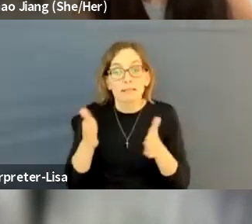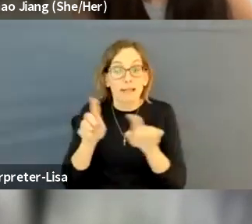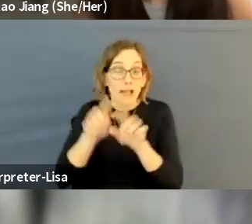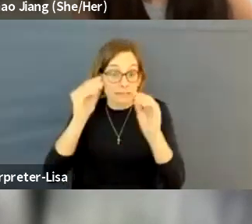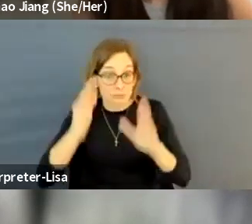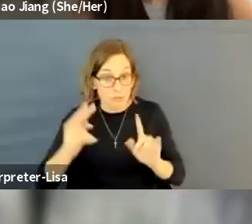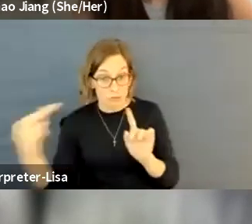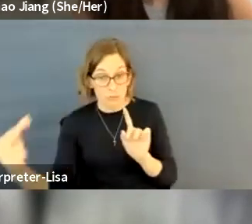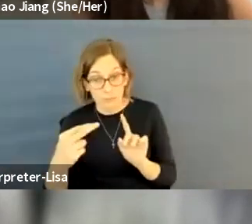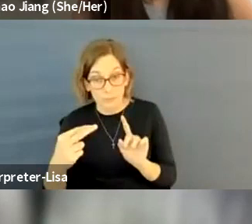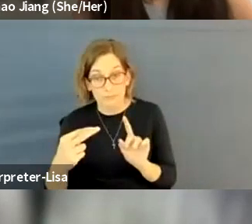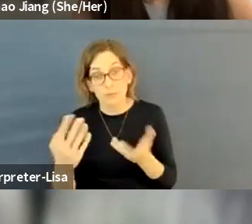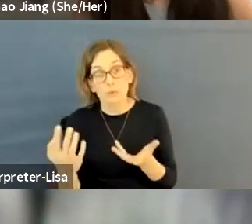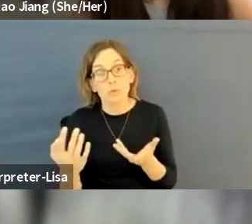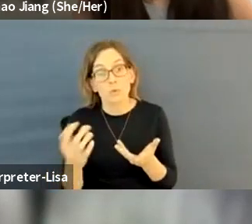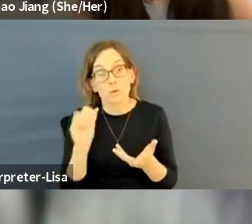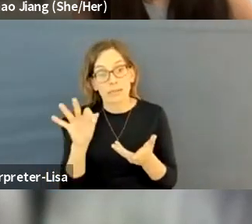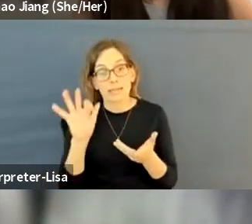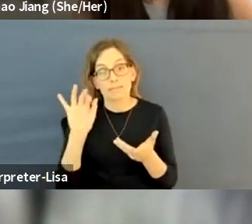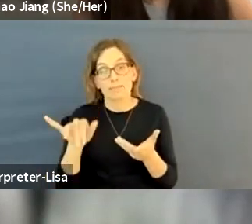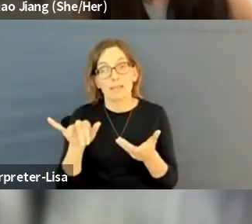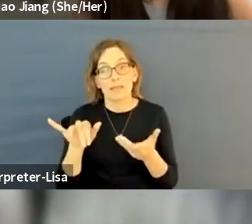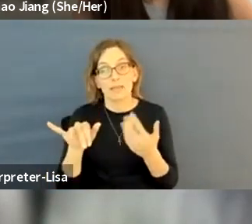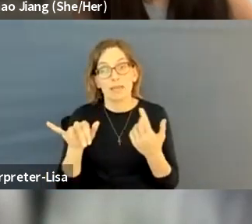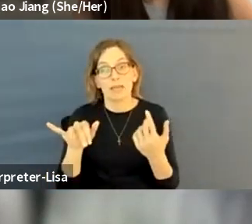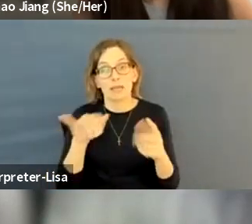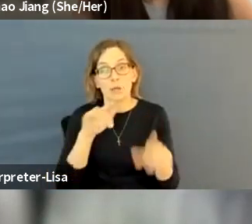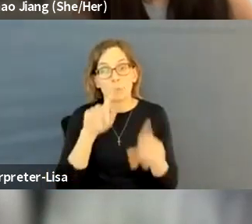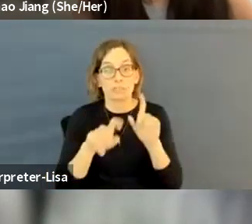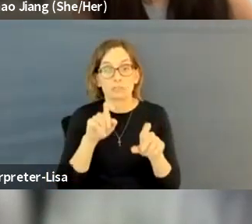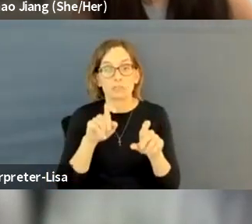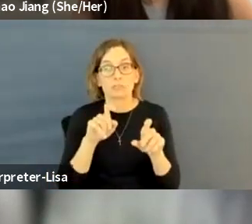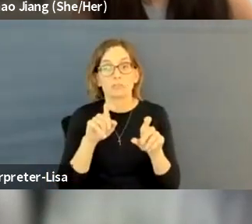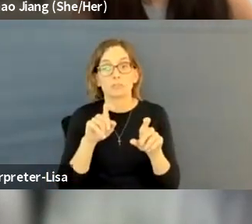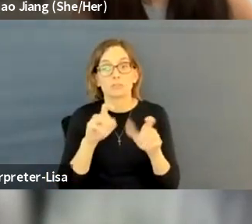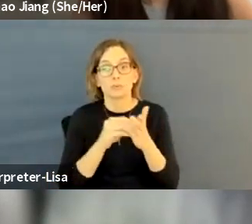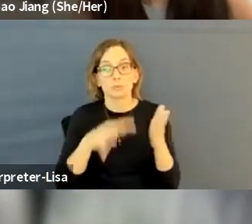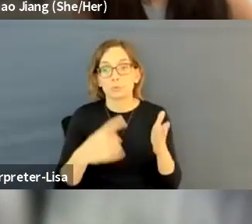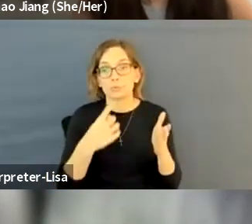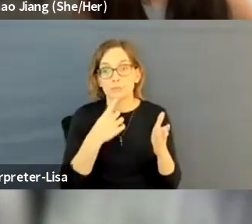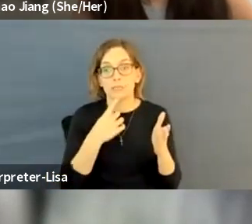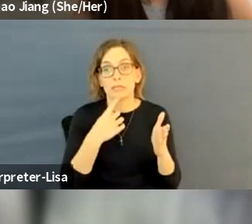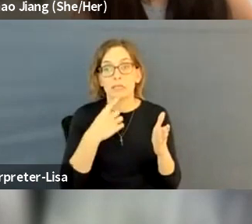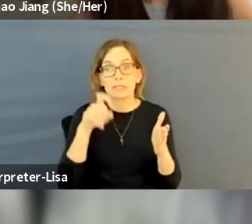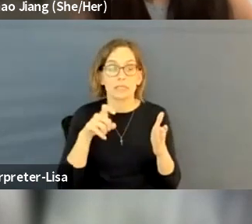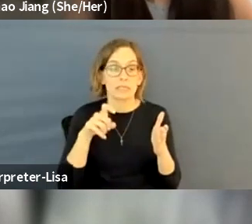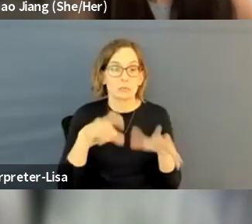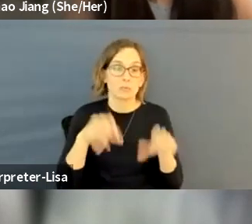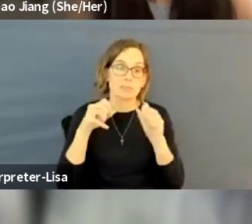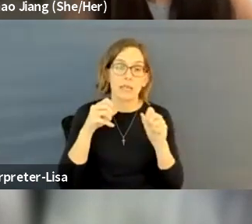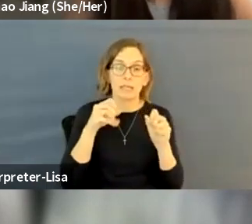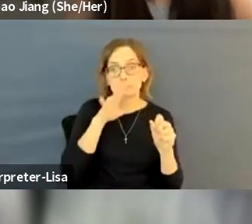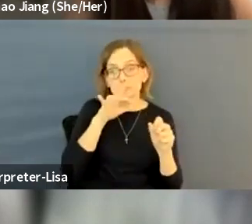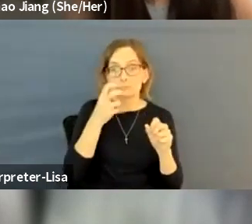instructor, if this question is toward and students said that you need to take some pronunciation class,